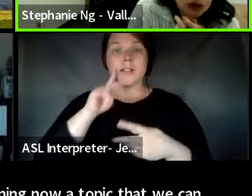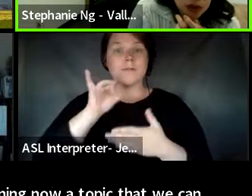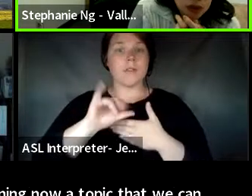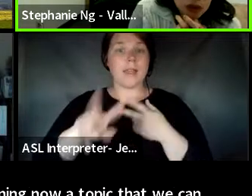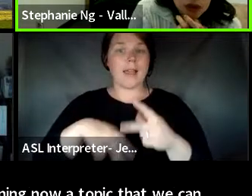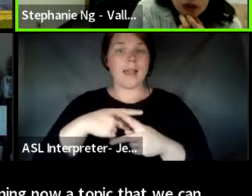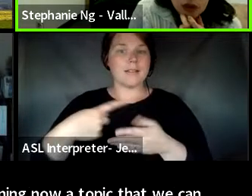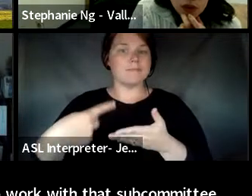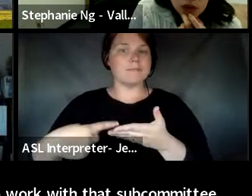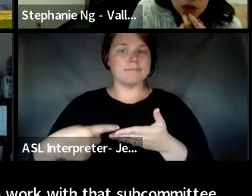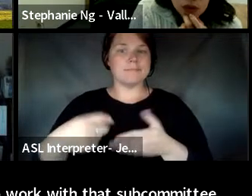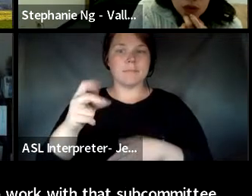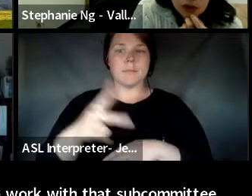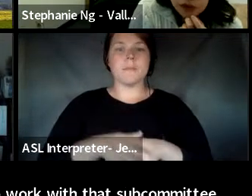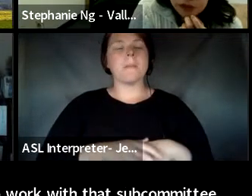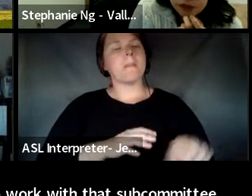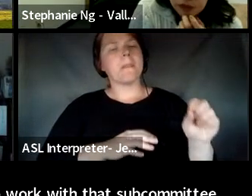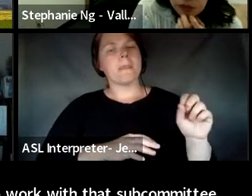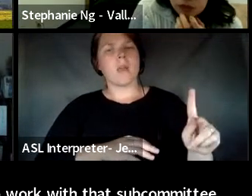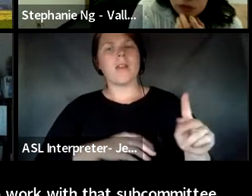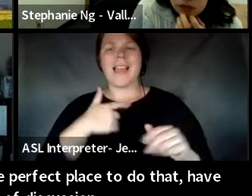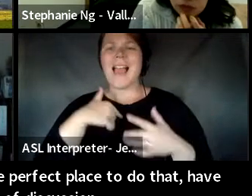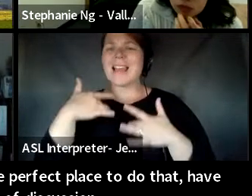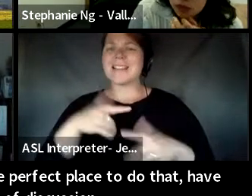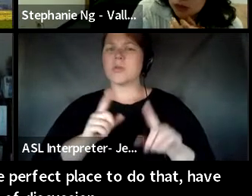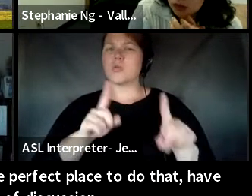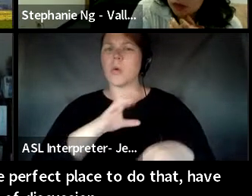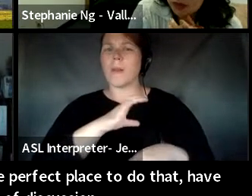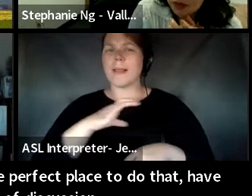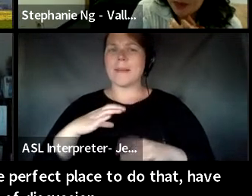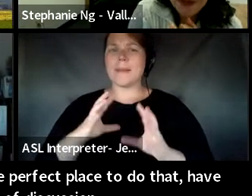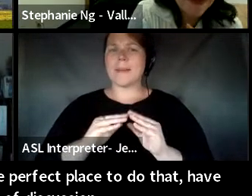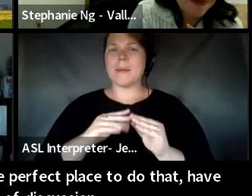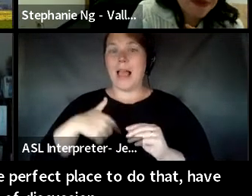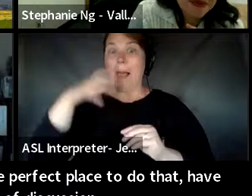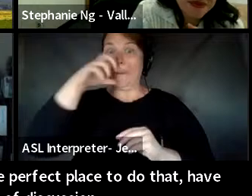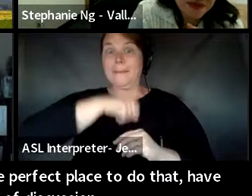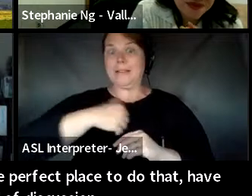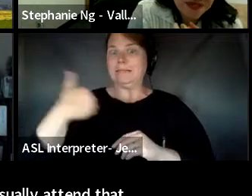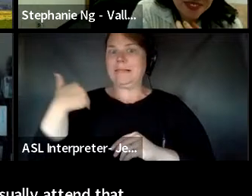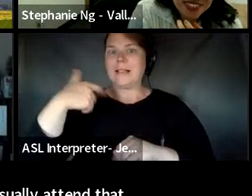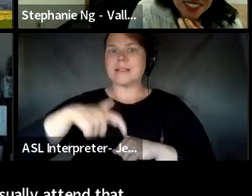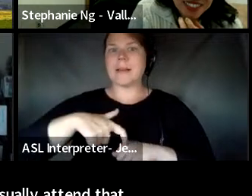discussion. Yeah, and I usually attend that committee meeting. I missed this last one.